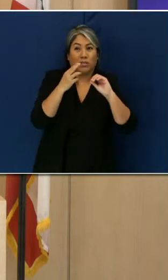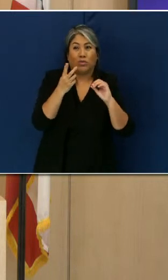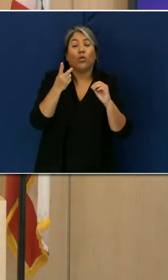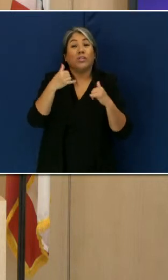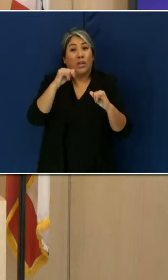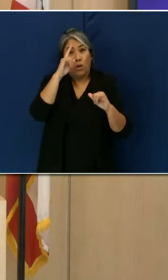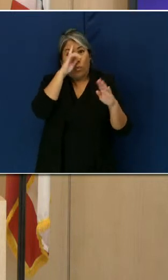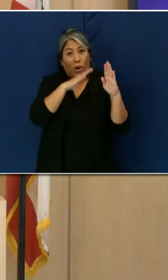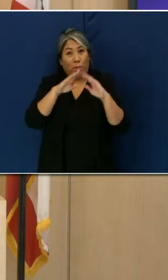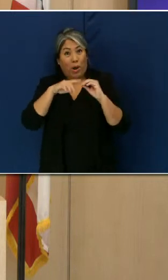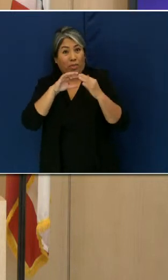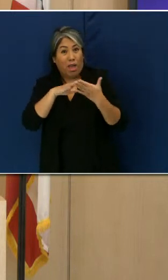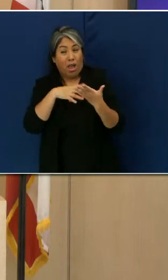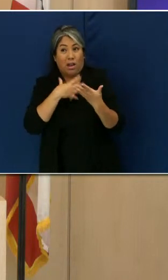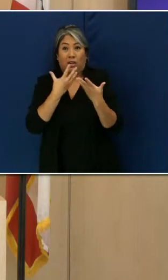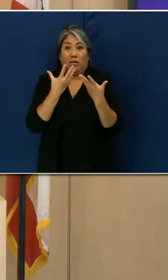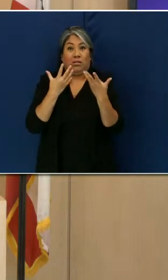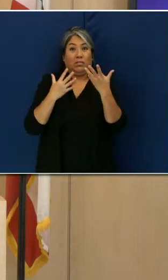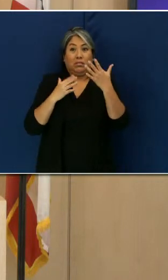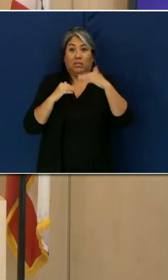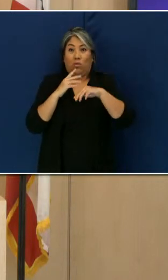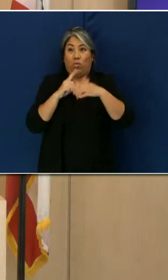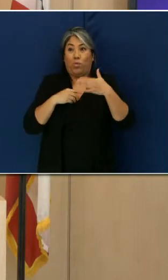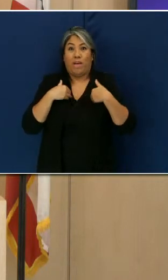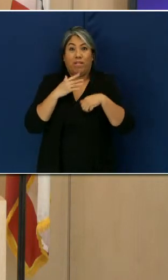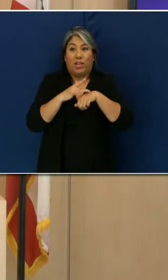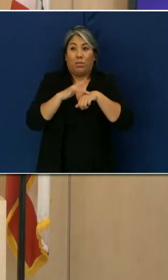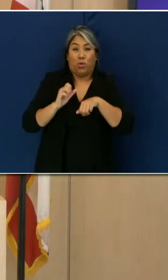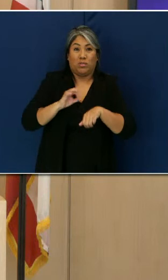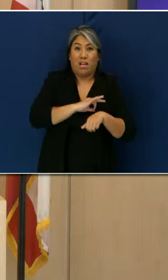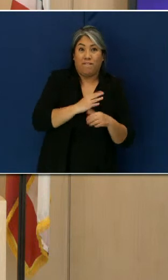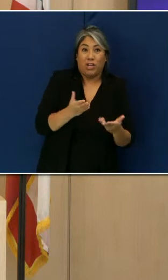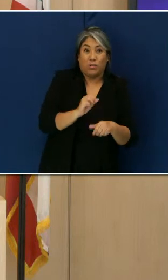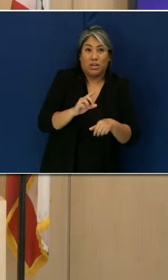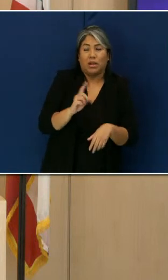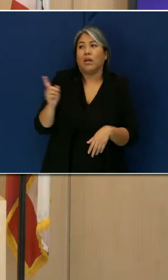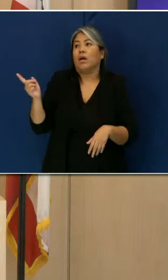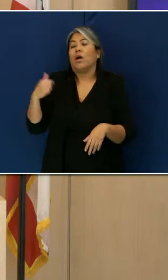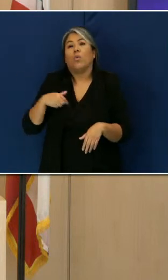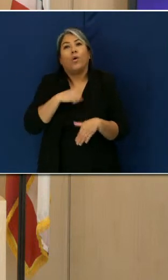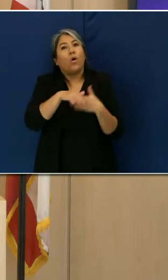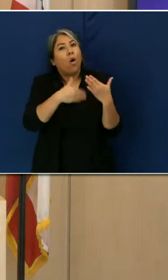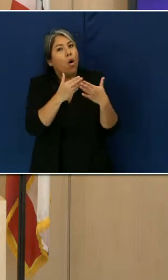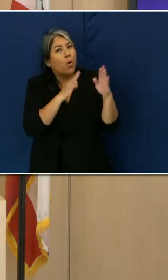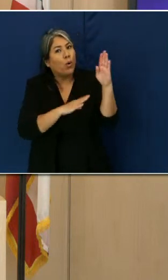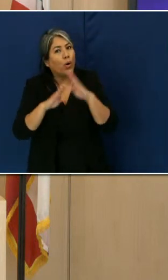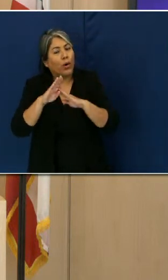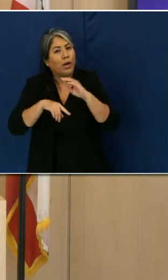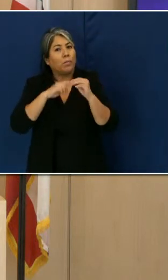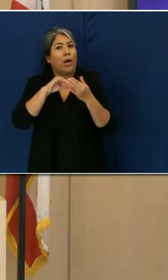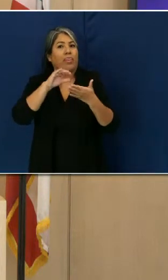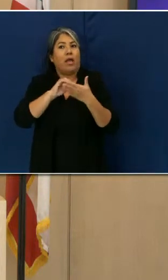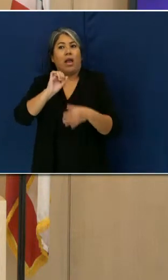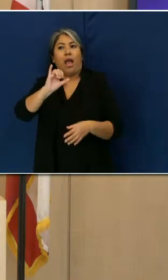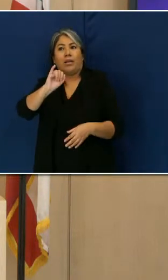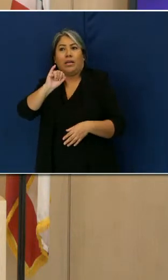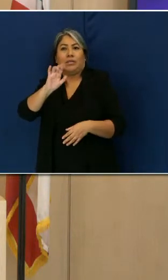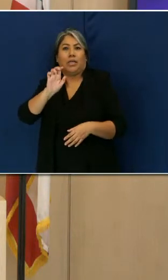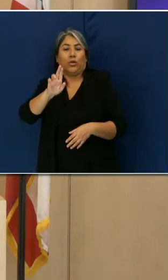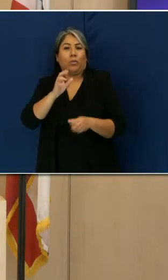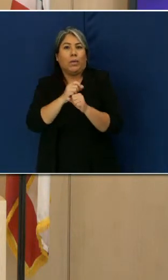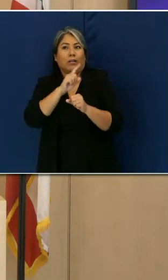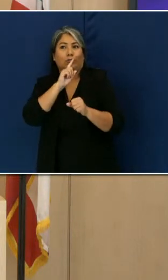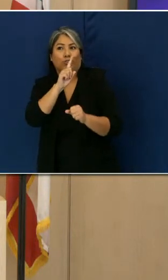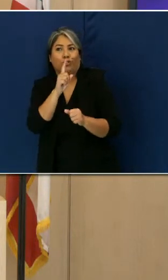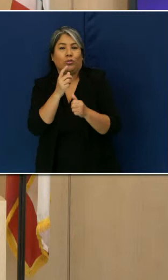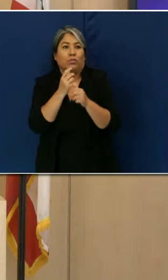about the capacity here in San Diego? Well, we are all worried about the ICU capacity, not just in San Diego. That's a concern, not